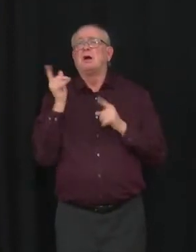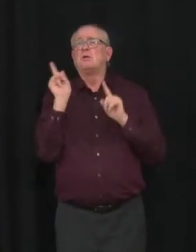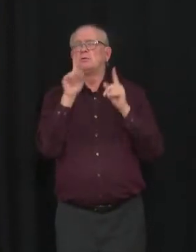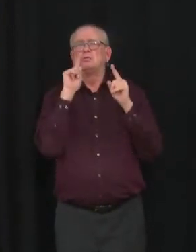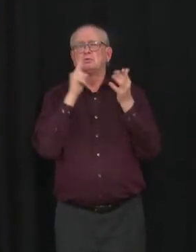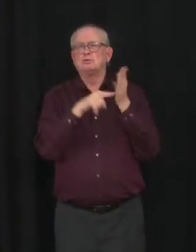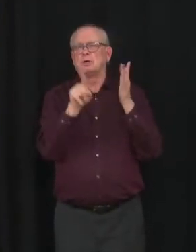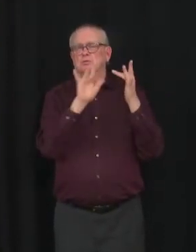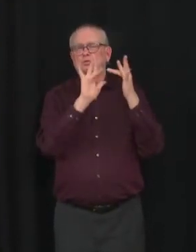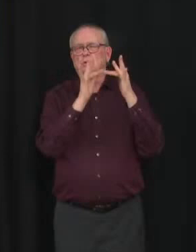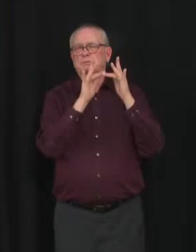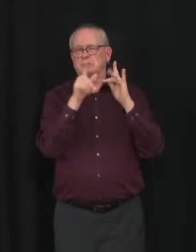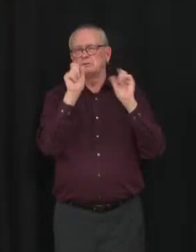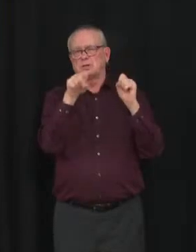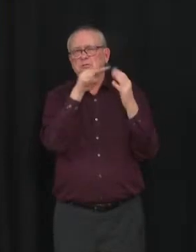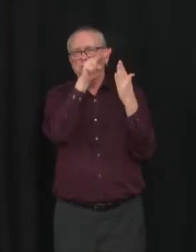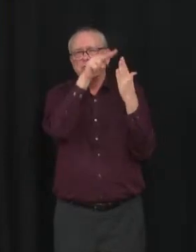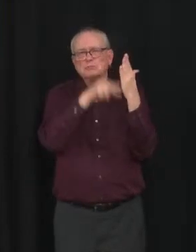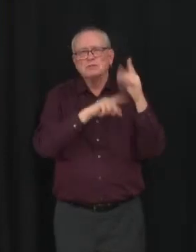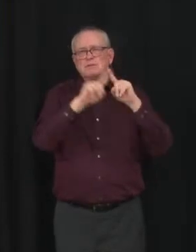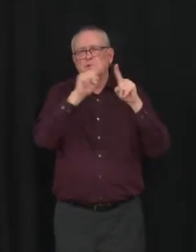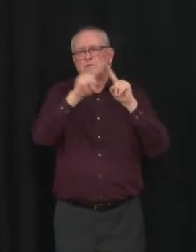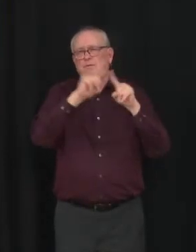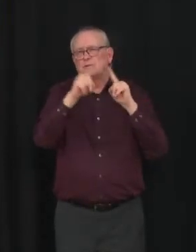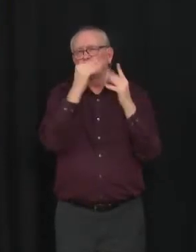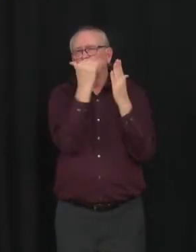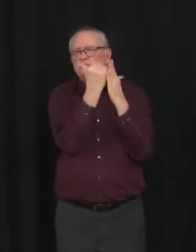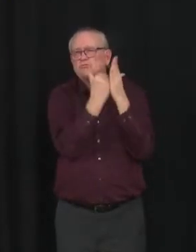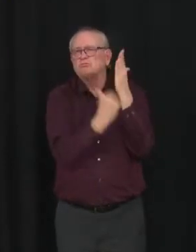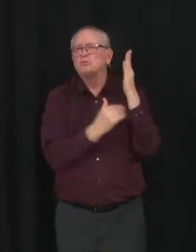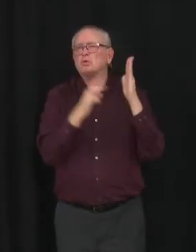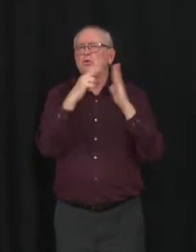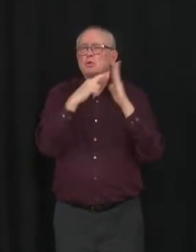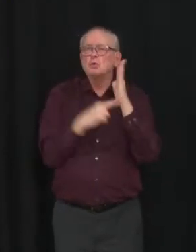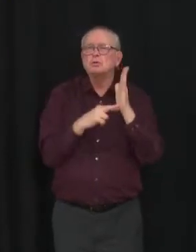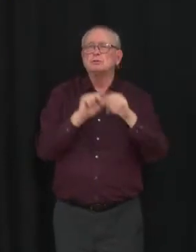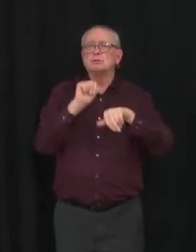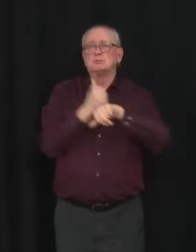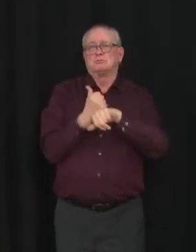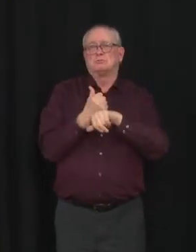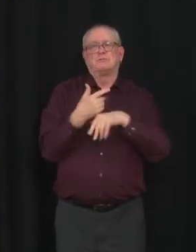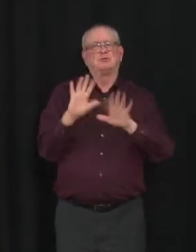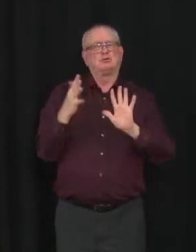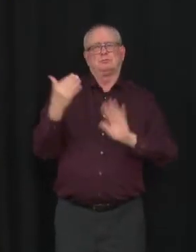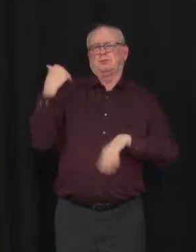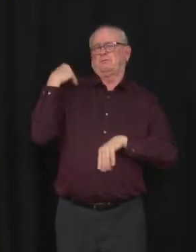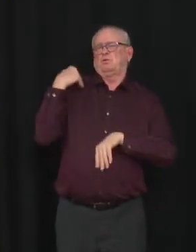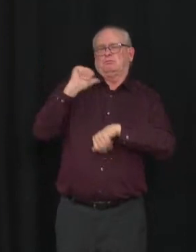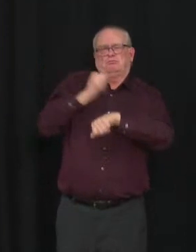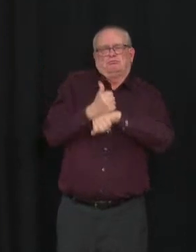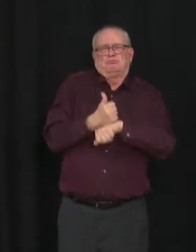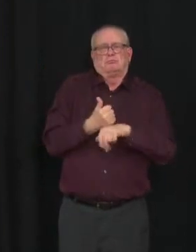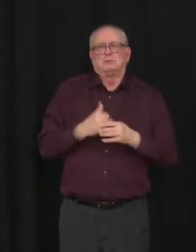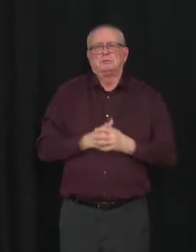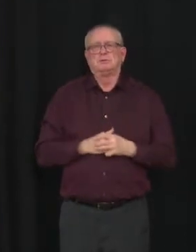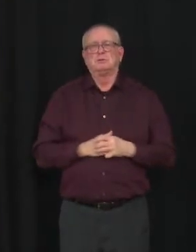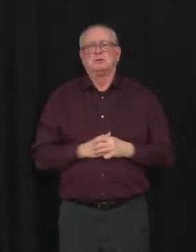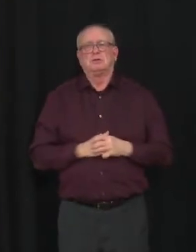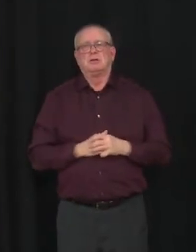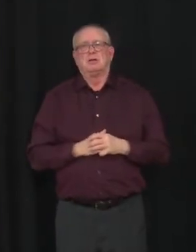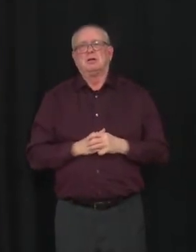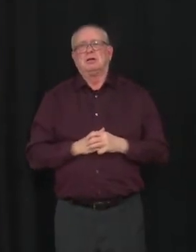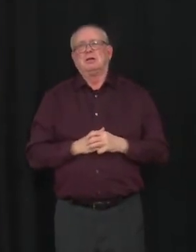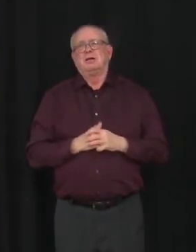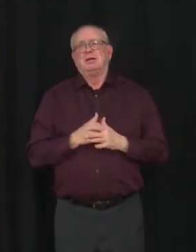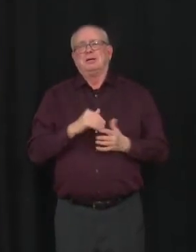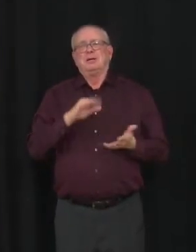update yourself on the various public health measures that are already in place. I know this is challenging news to hear just before